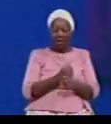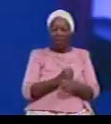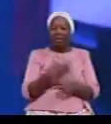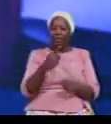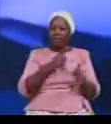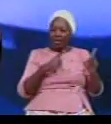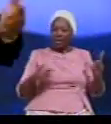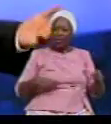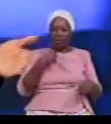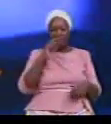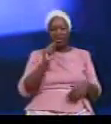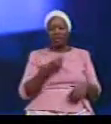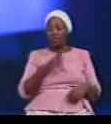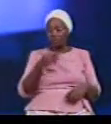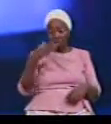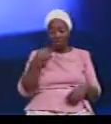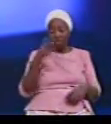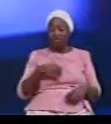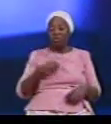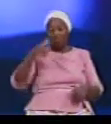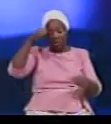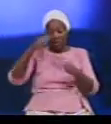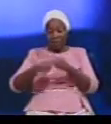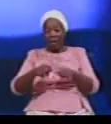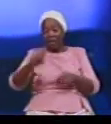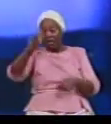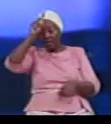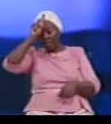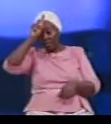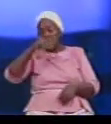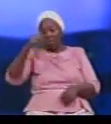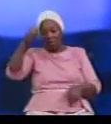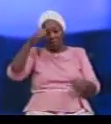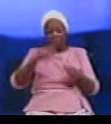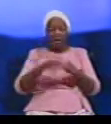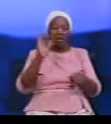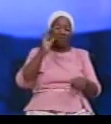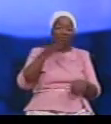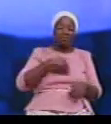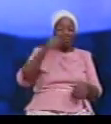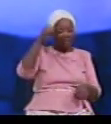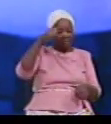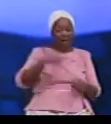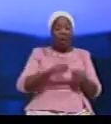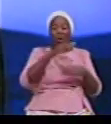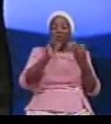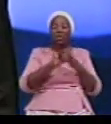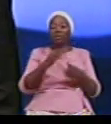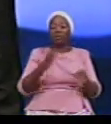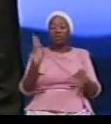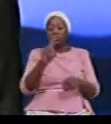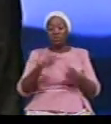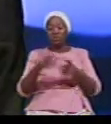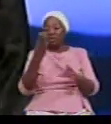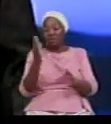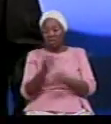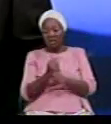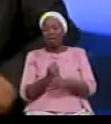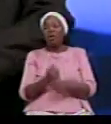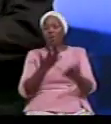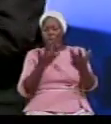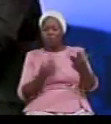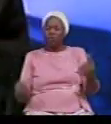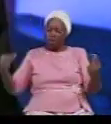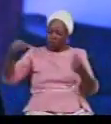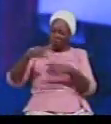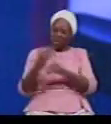them, you remember Egypt, and the fruits and everything you used to take. Wait until you get to that land. That land,